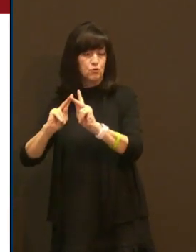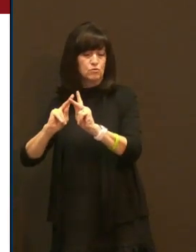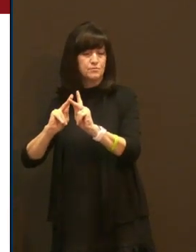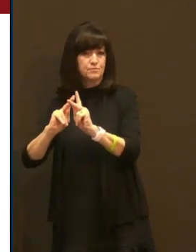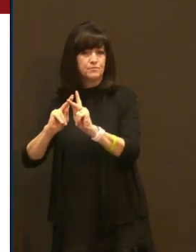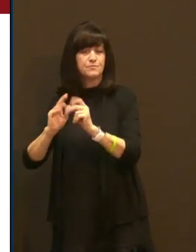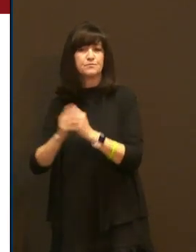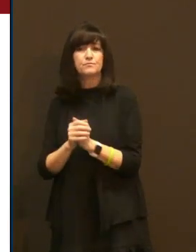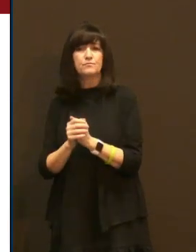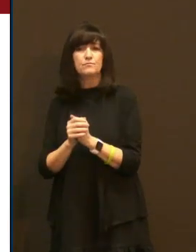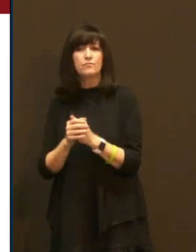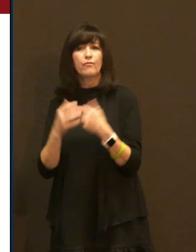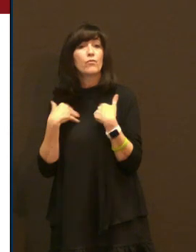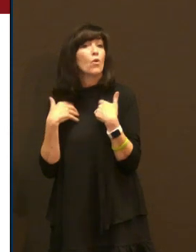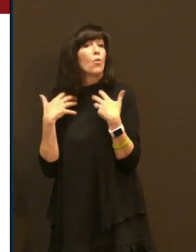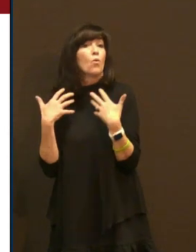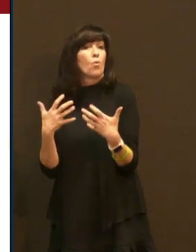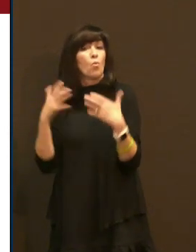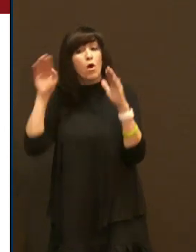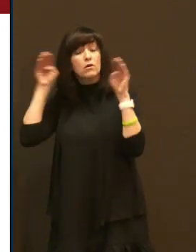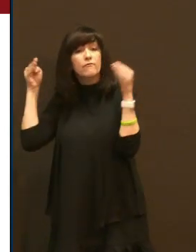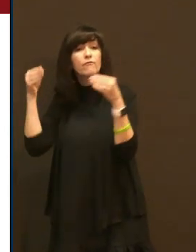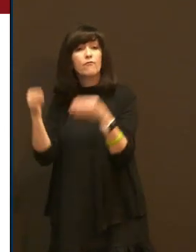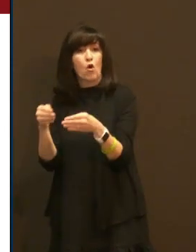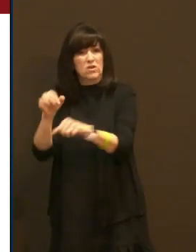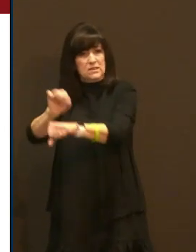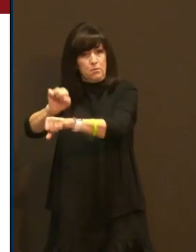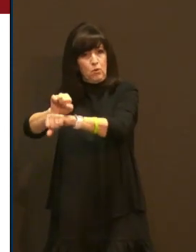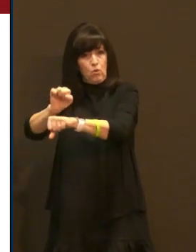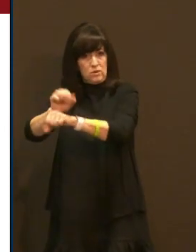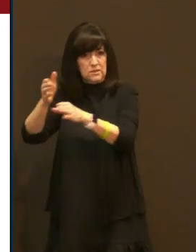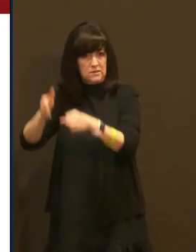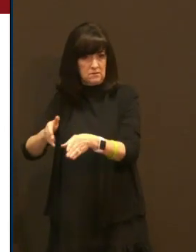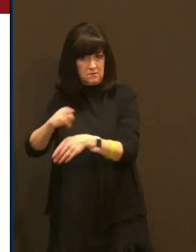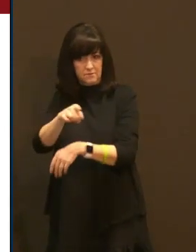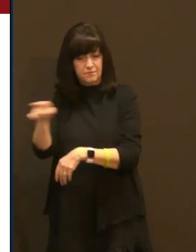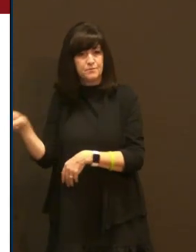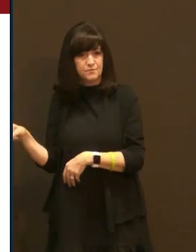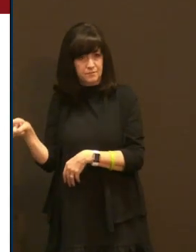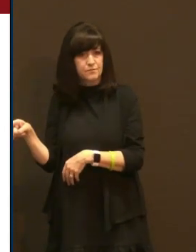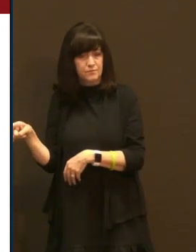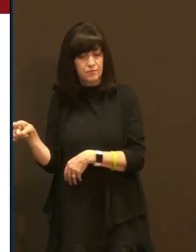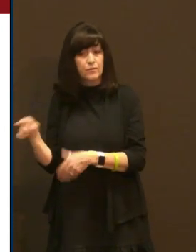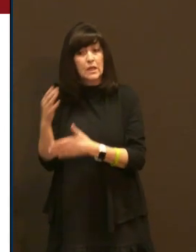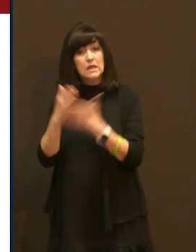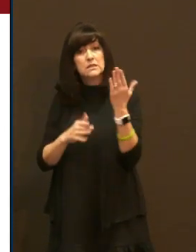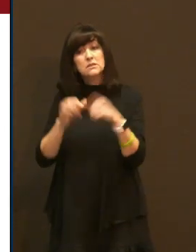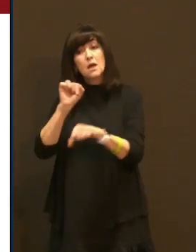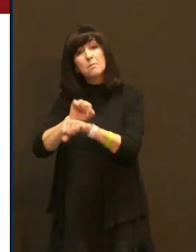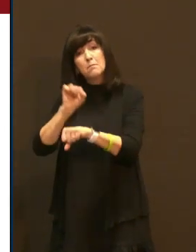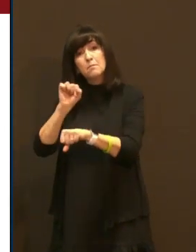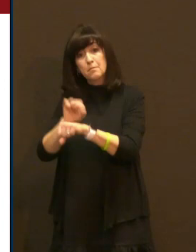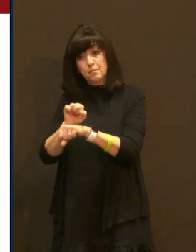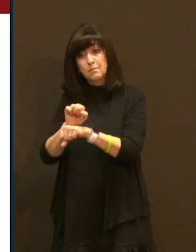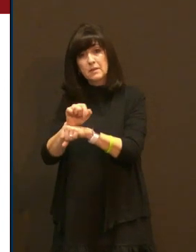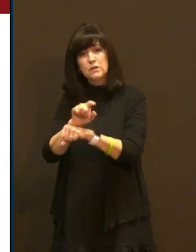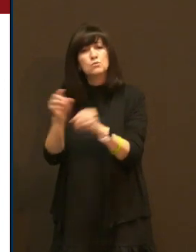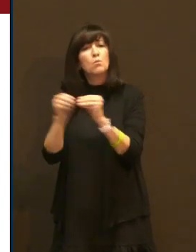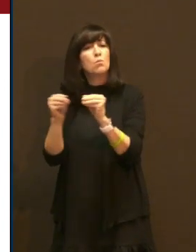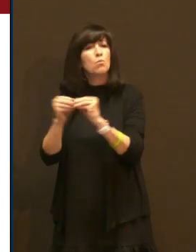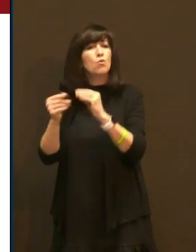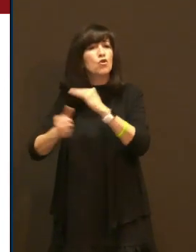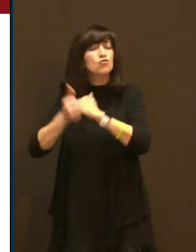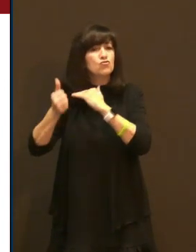for employees. We know that some employees in particular, are more at risk